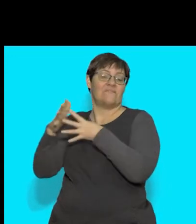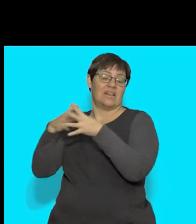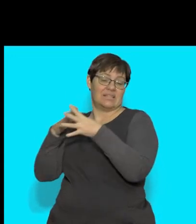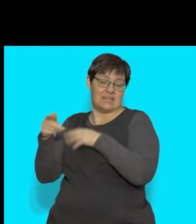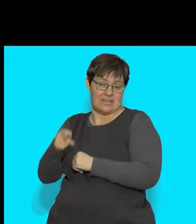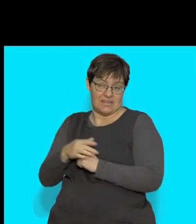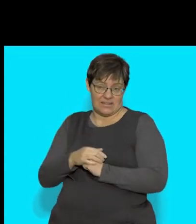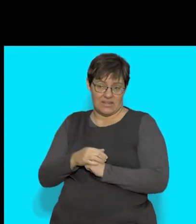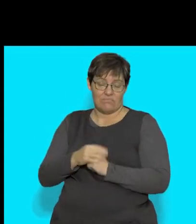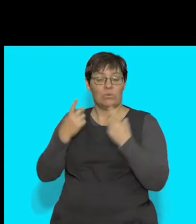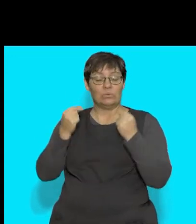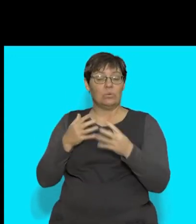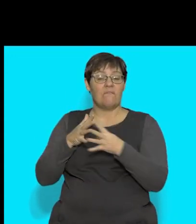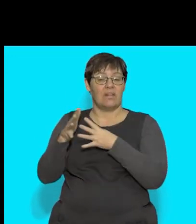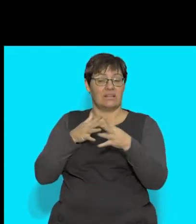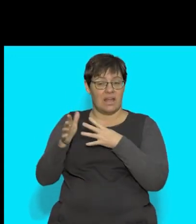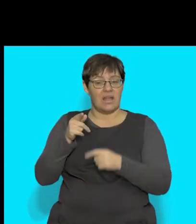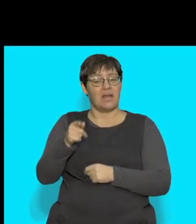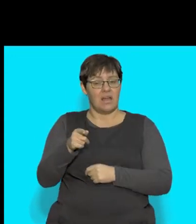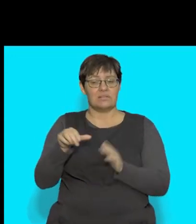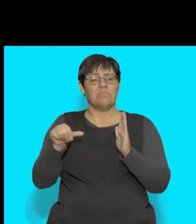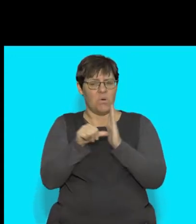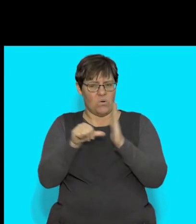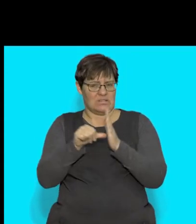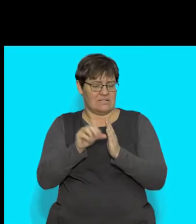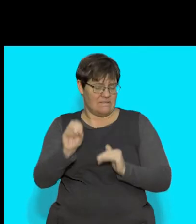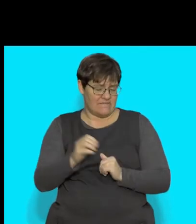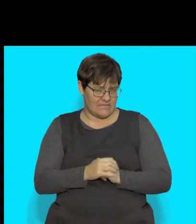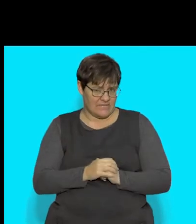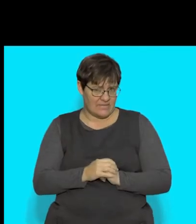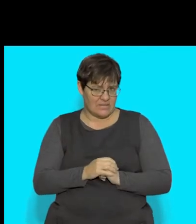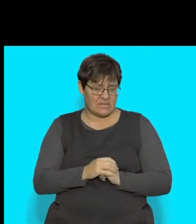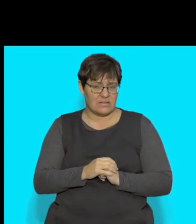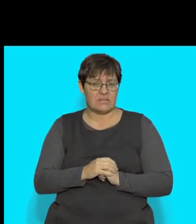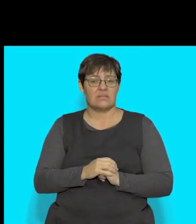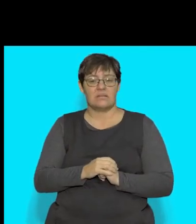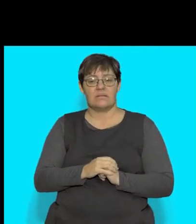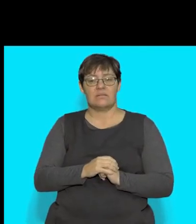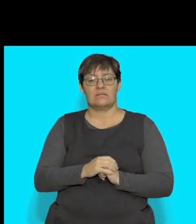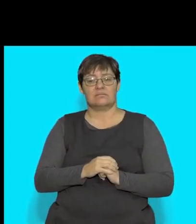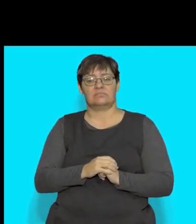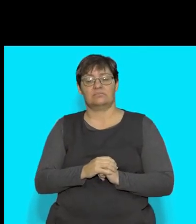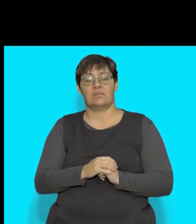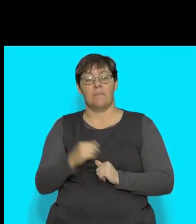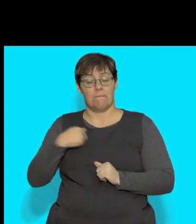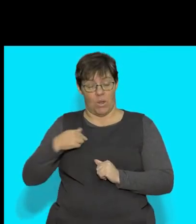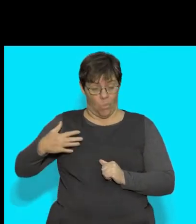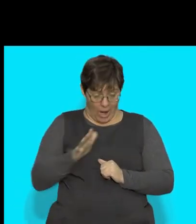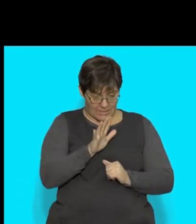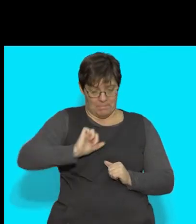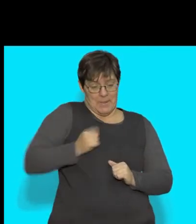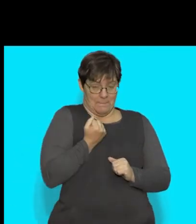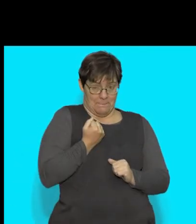nephron does the work. It filters. And when I filter something, right, this part is quite